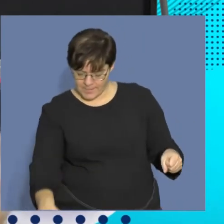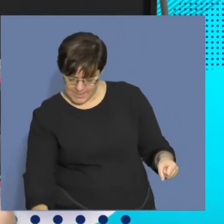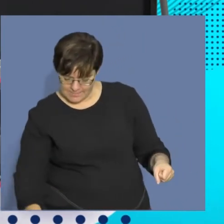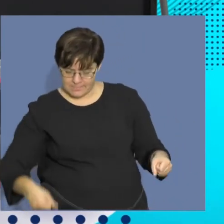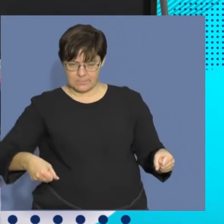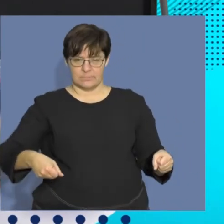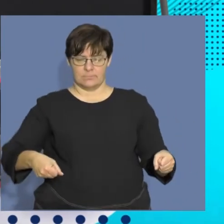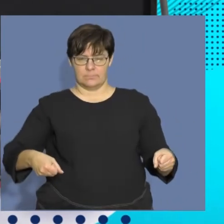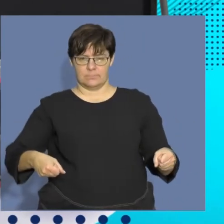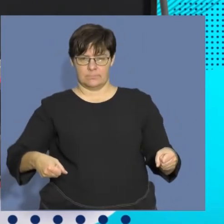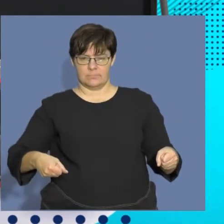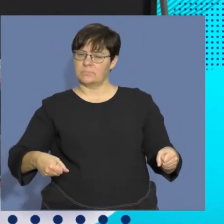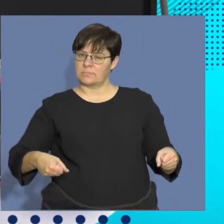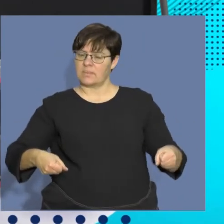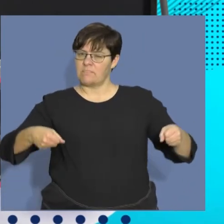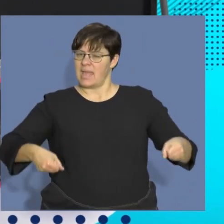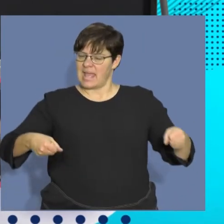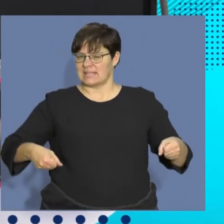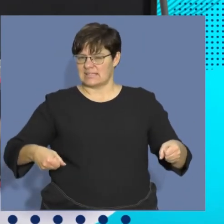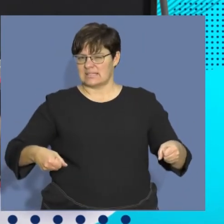2 suitcases.